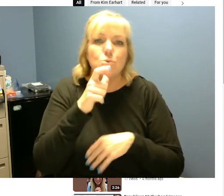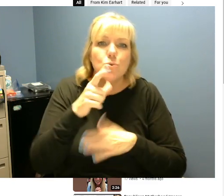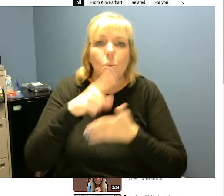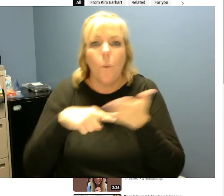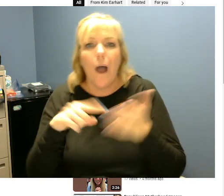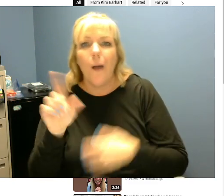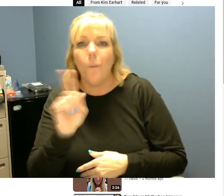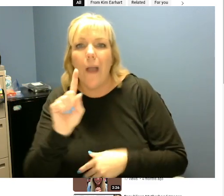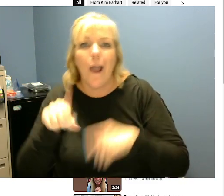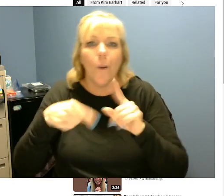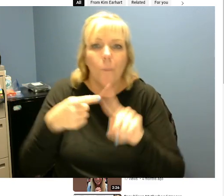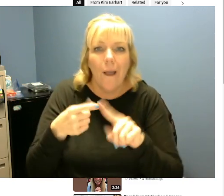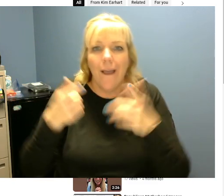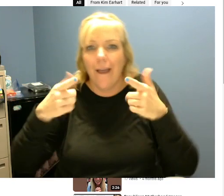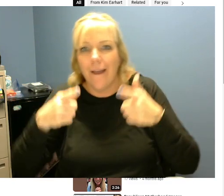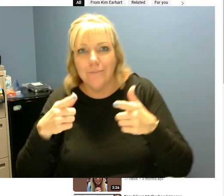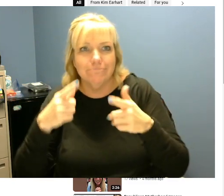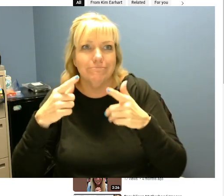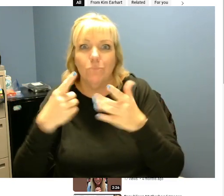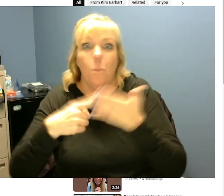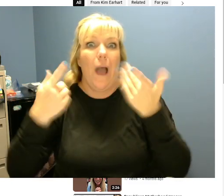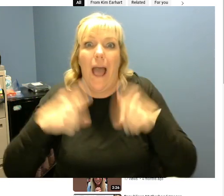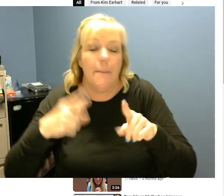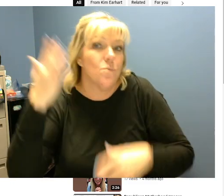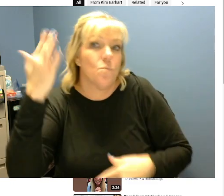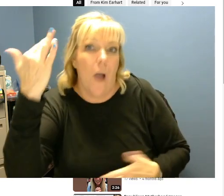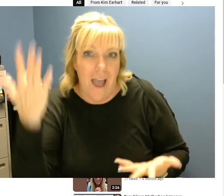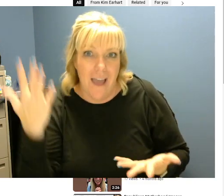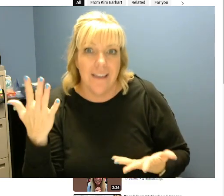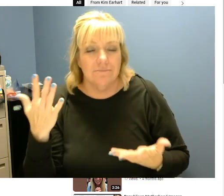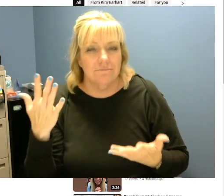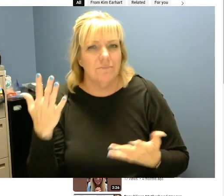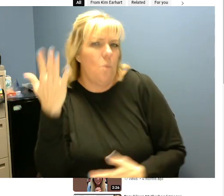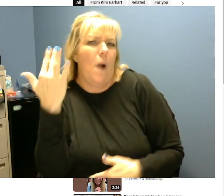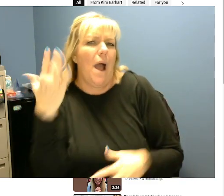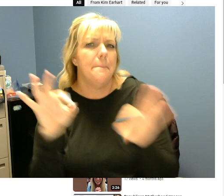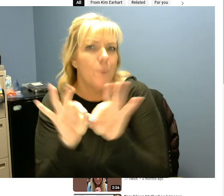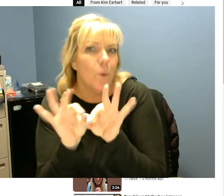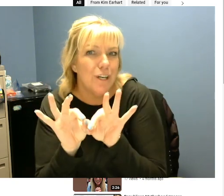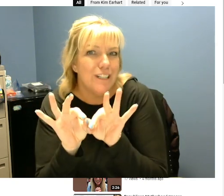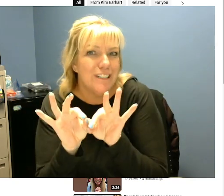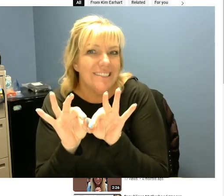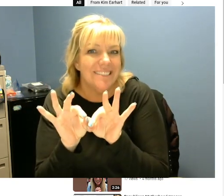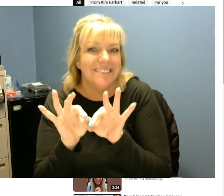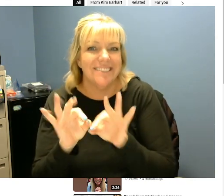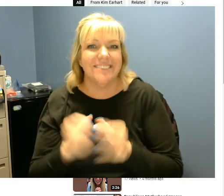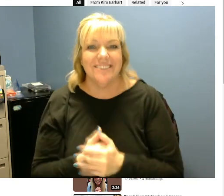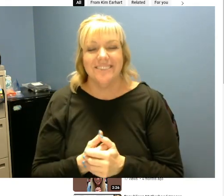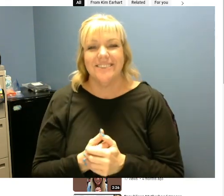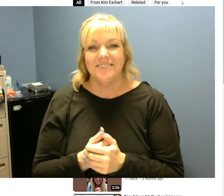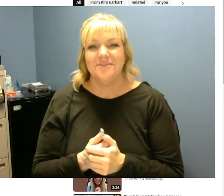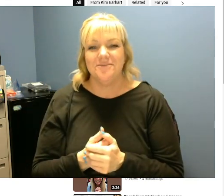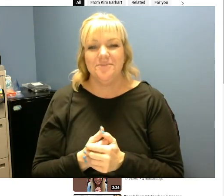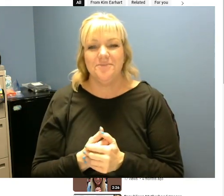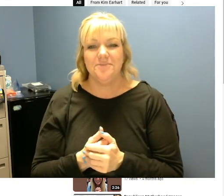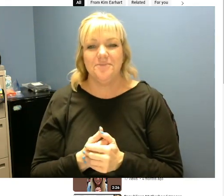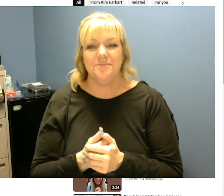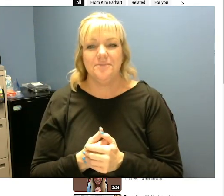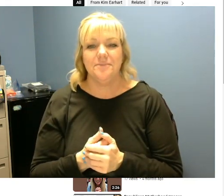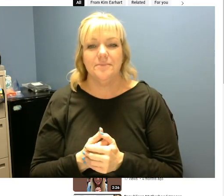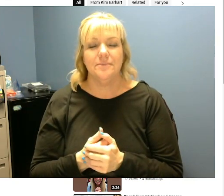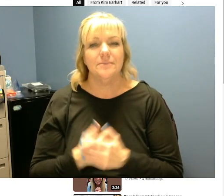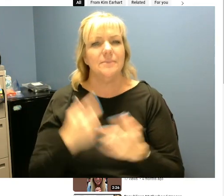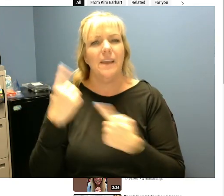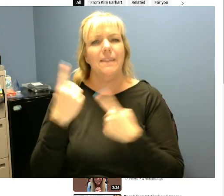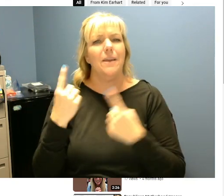always apply for every single term. The significance does, but not all the other kind of W's do. Think about why